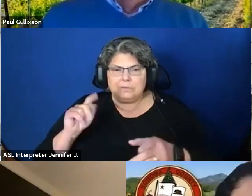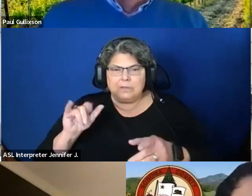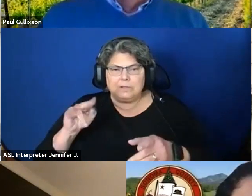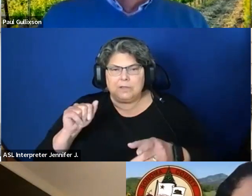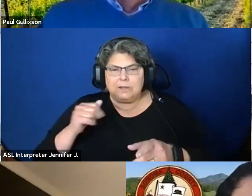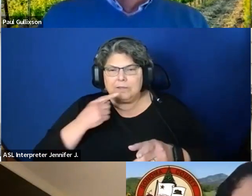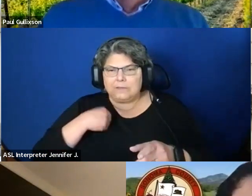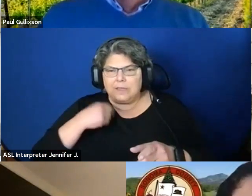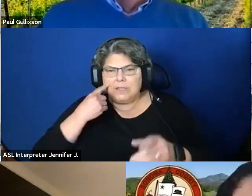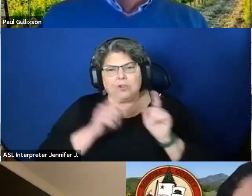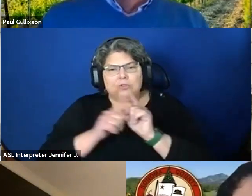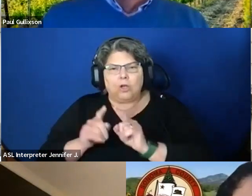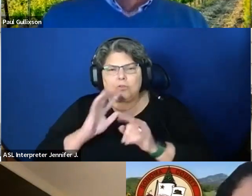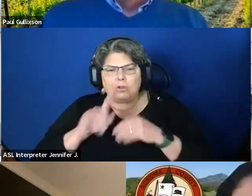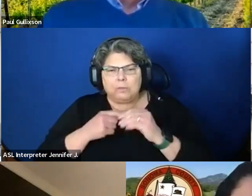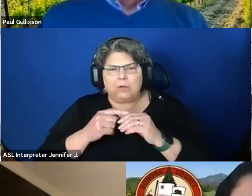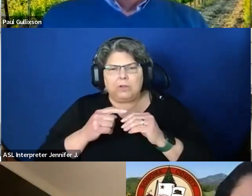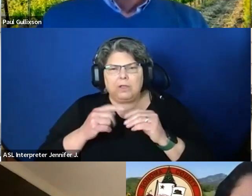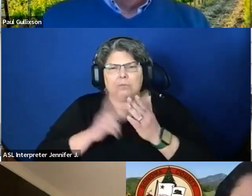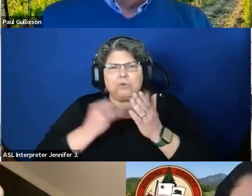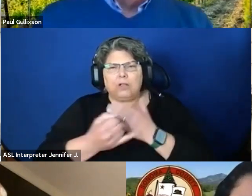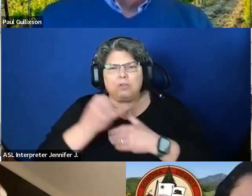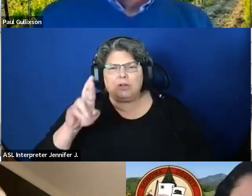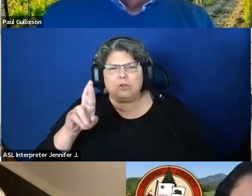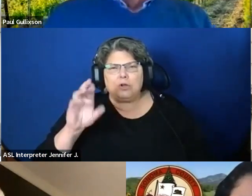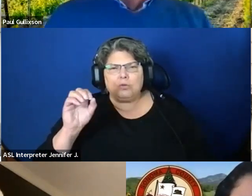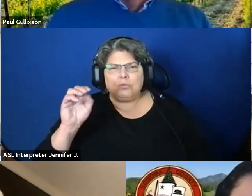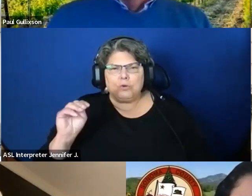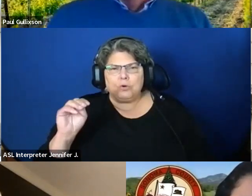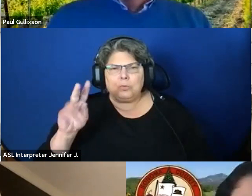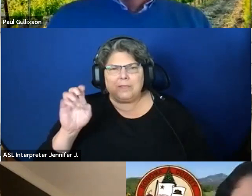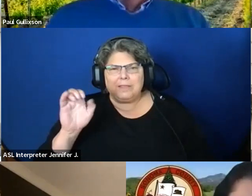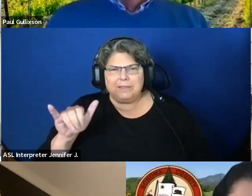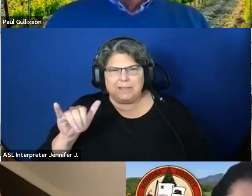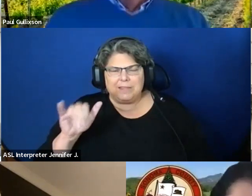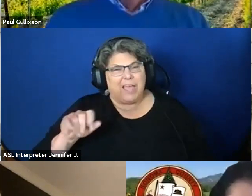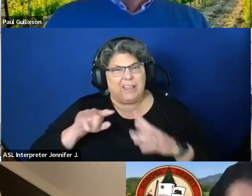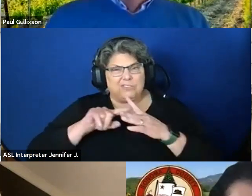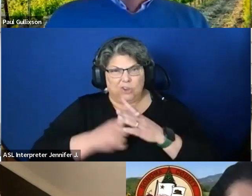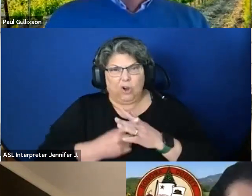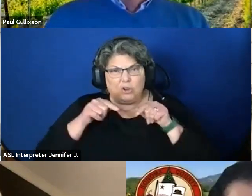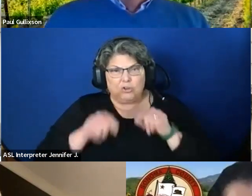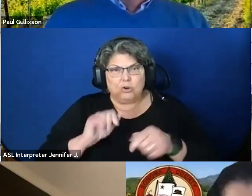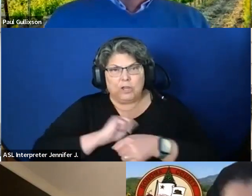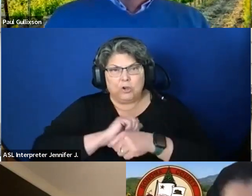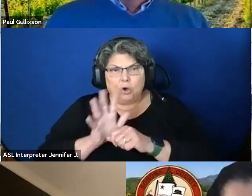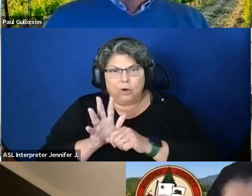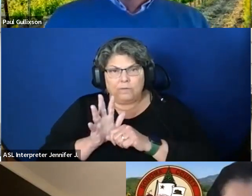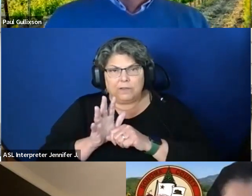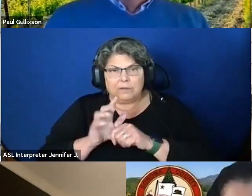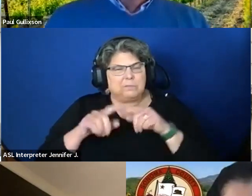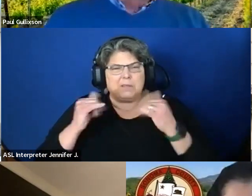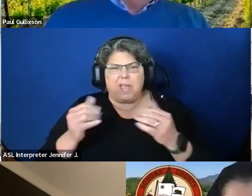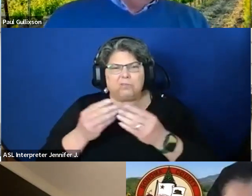referring to Project Room Key, which was launched during COVID, which has now phased